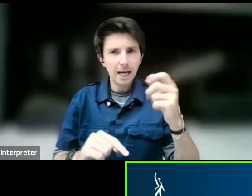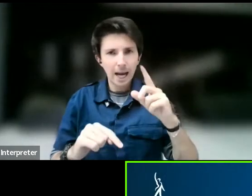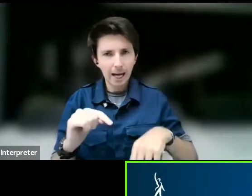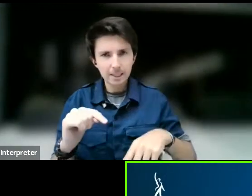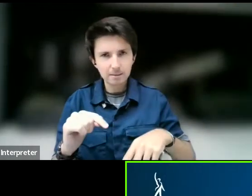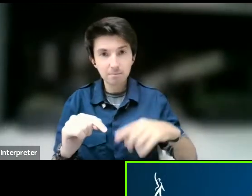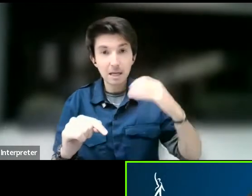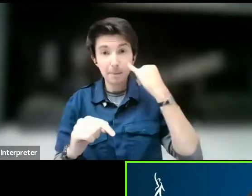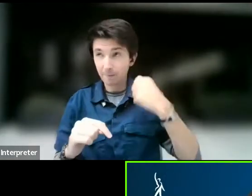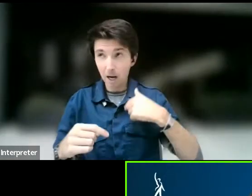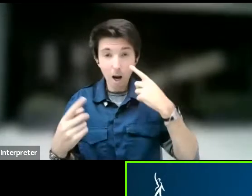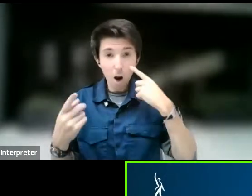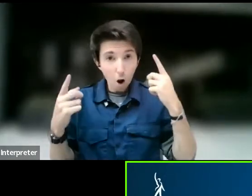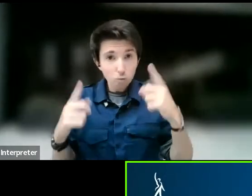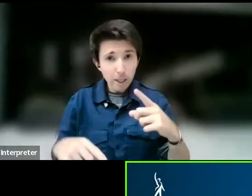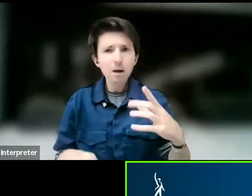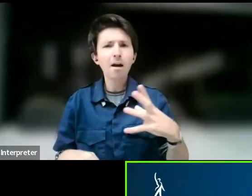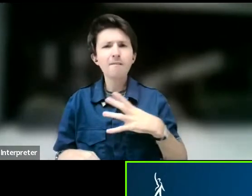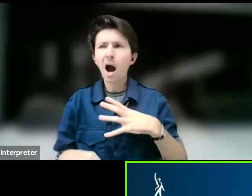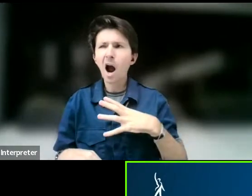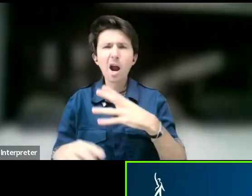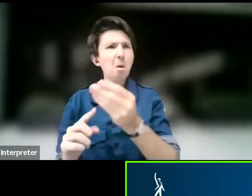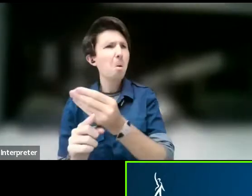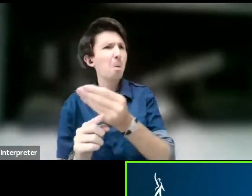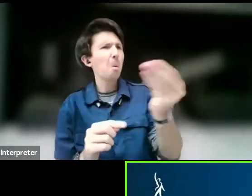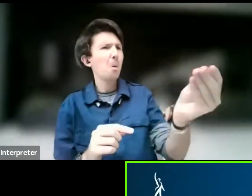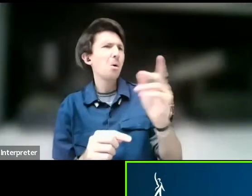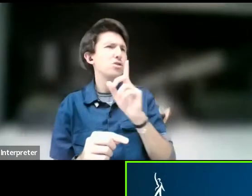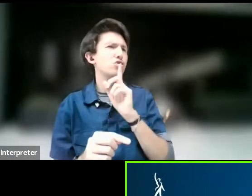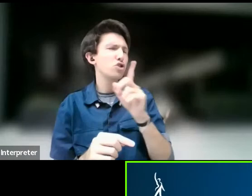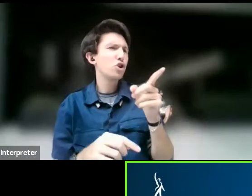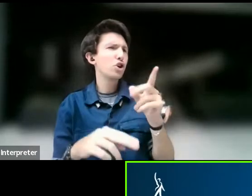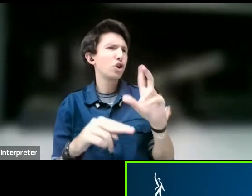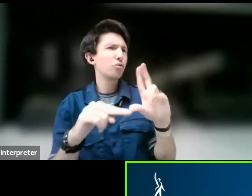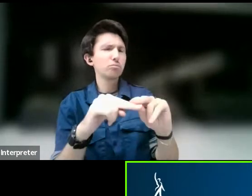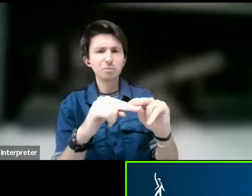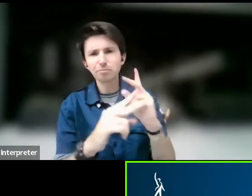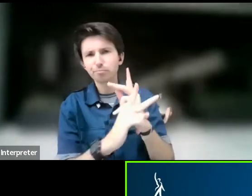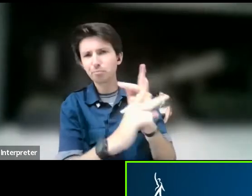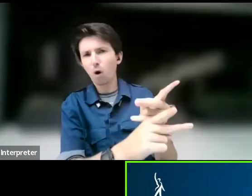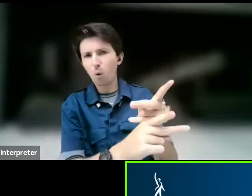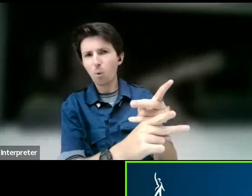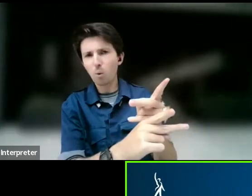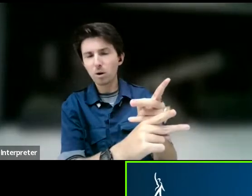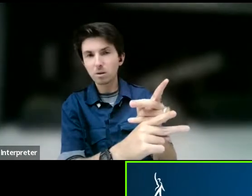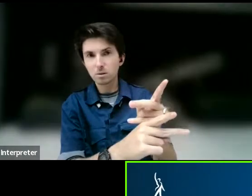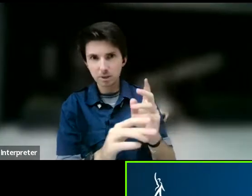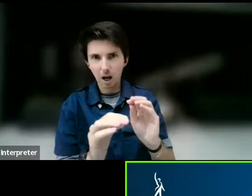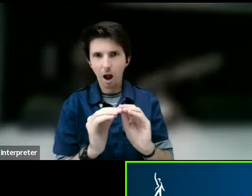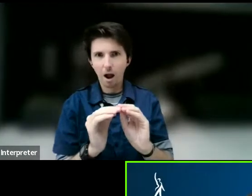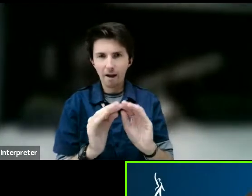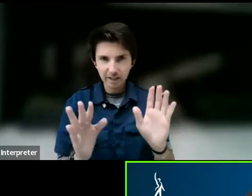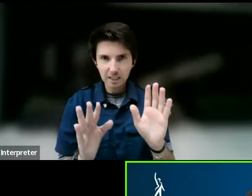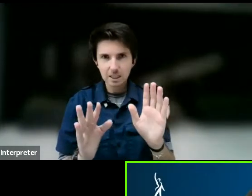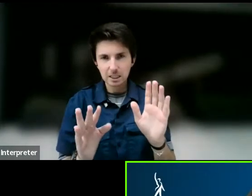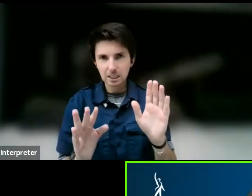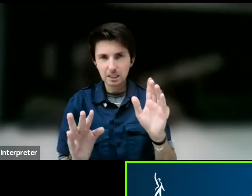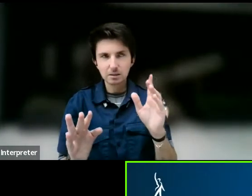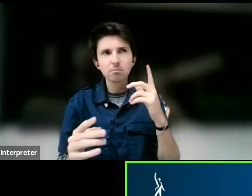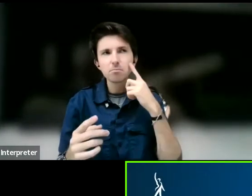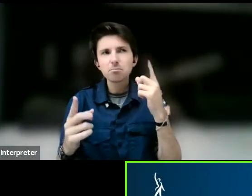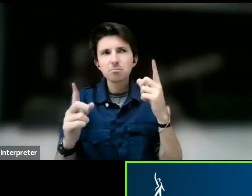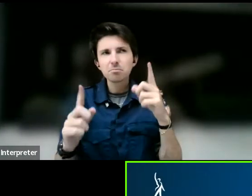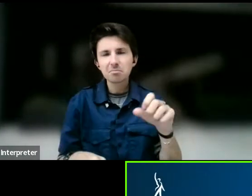background actor to wear. There has to be obviously consent given and an obvious payment that would come forth from